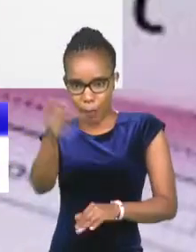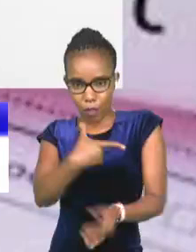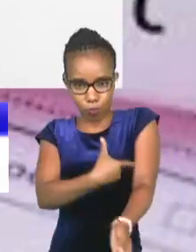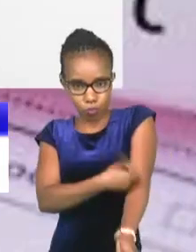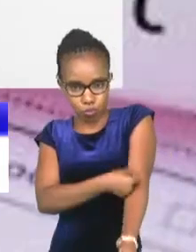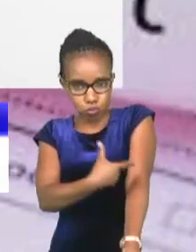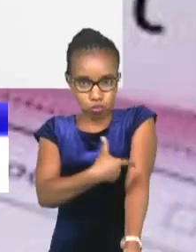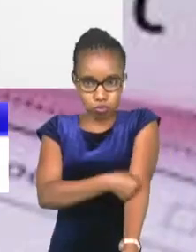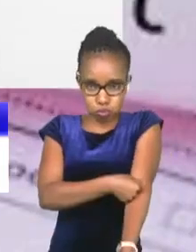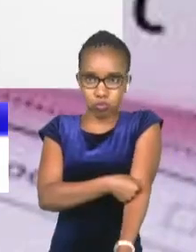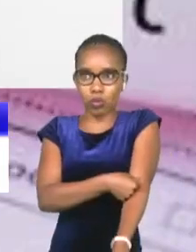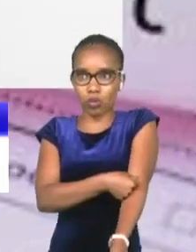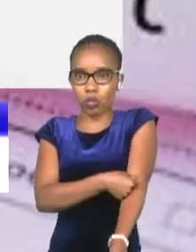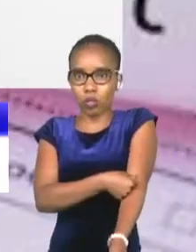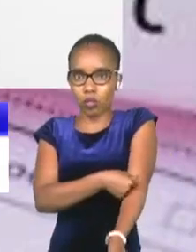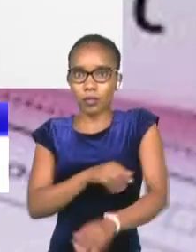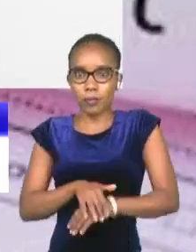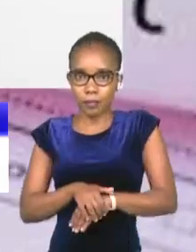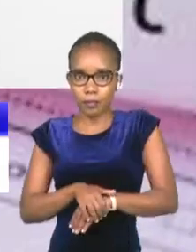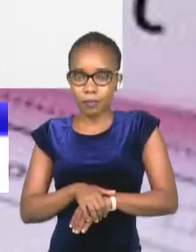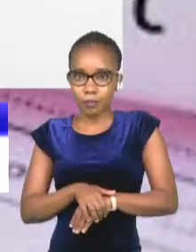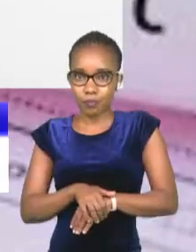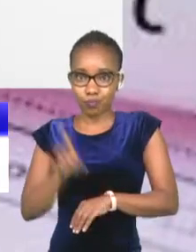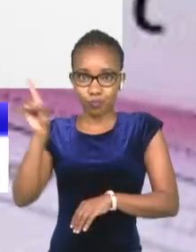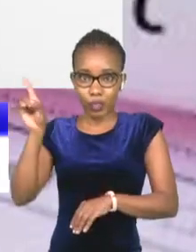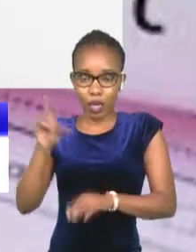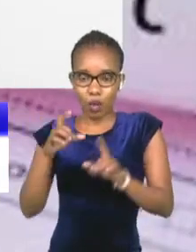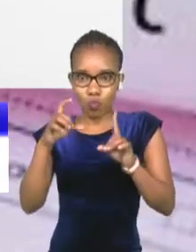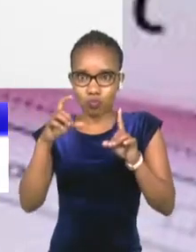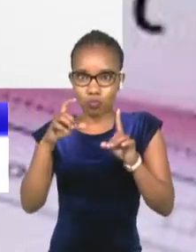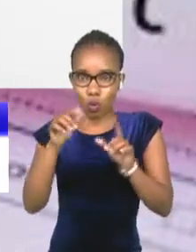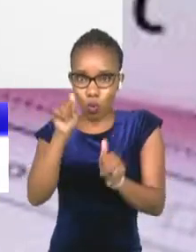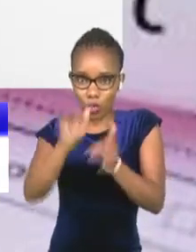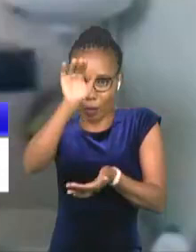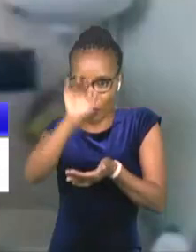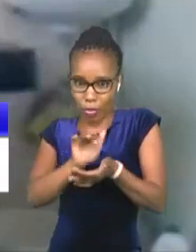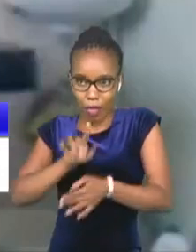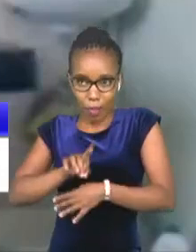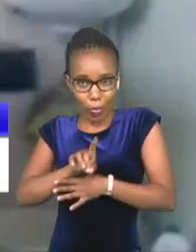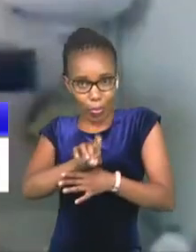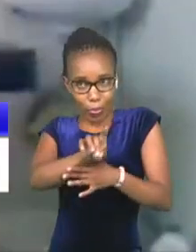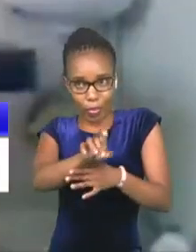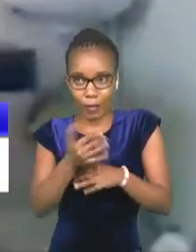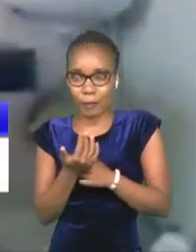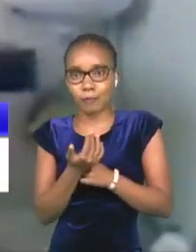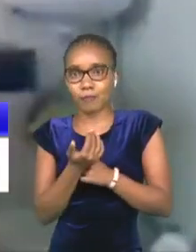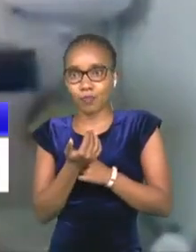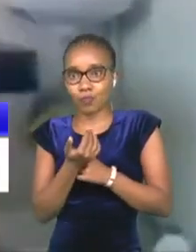patients that combines two drugs, Cabenuva and Cabotegravir, that suppresses the virus. The combination of the